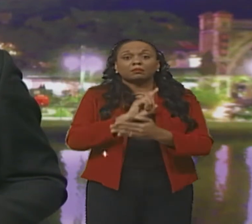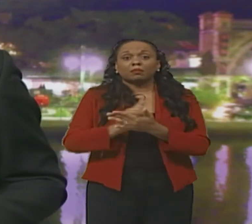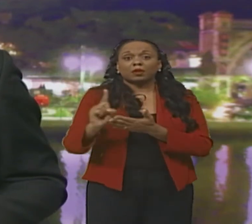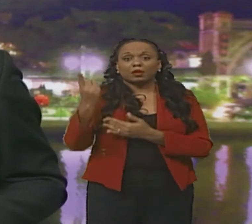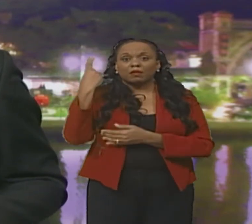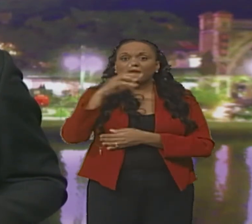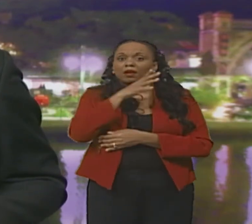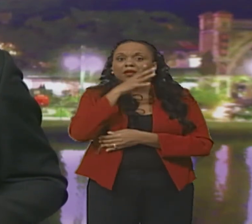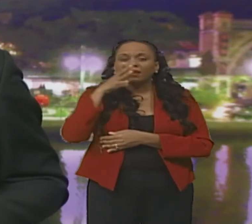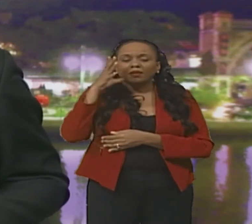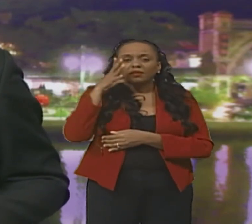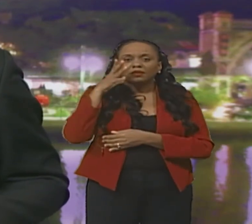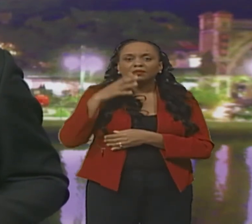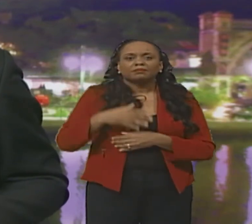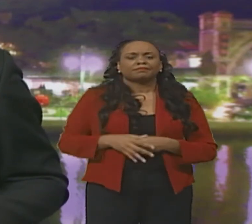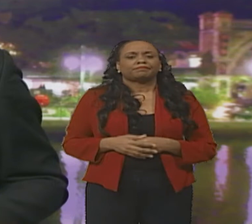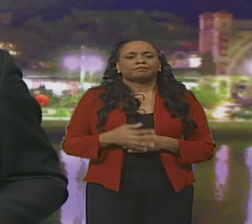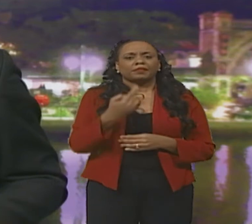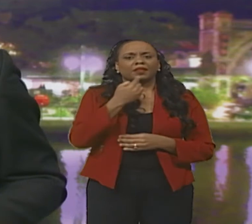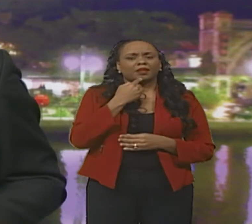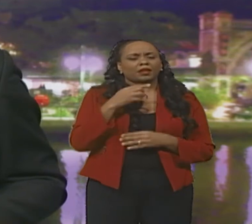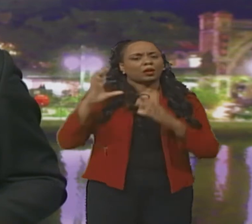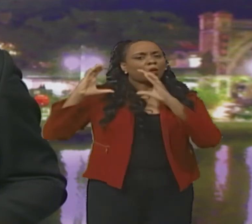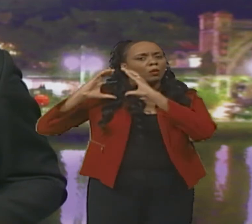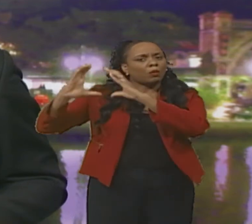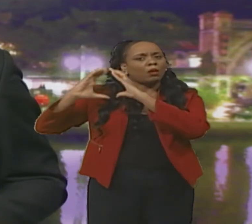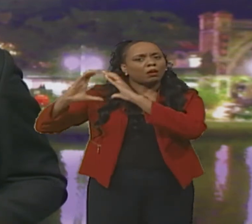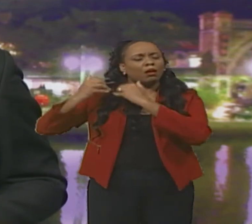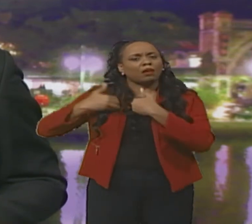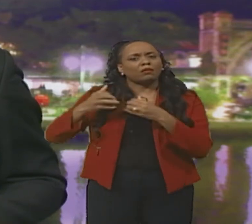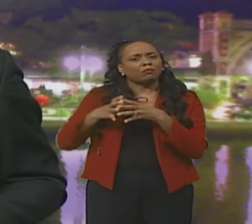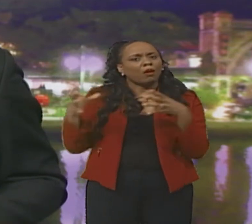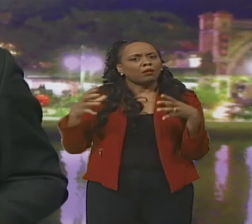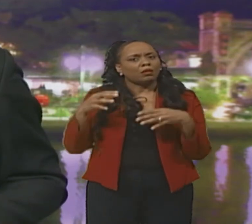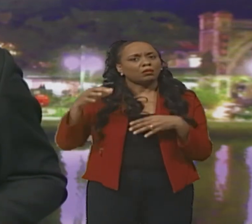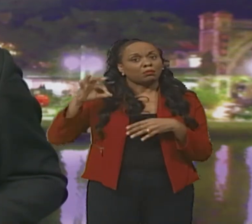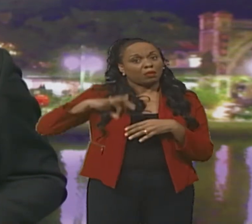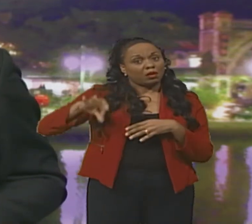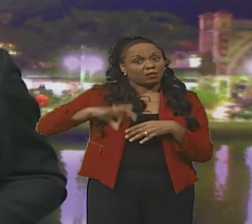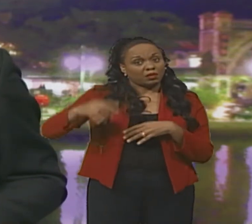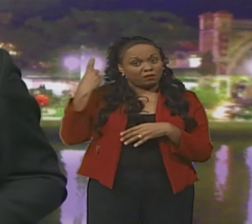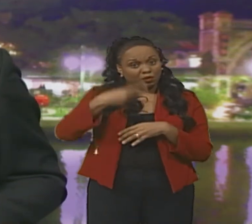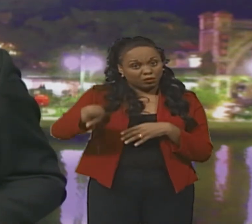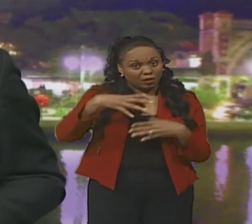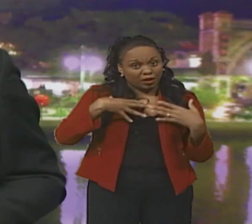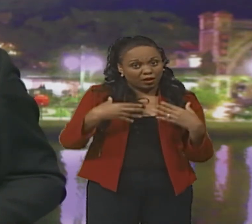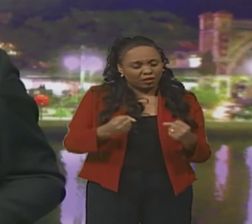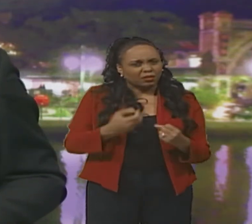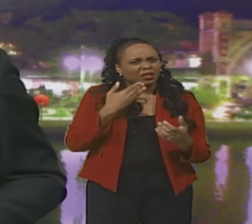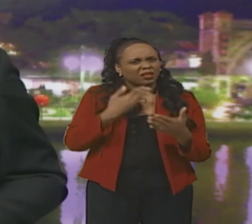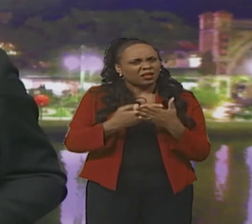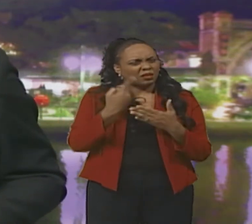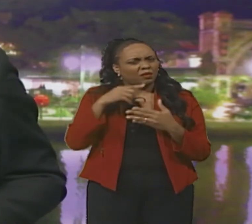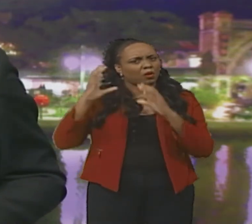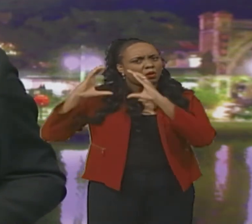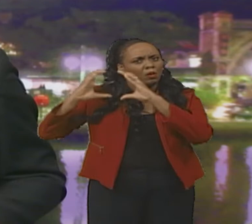Erskine Sandyford Center. Mr. Weir says given the health benefits of coconuts, there's potential for the coconut